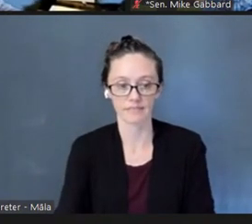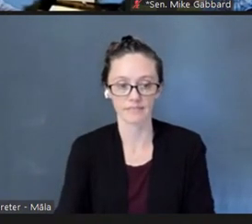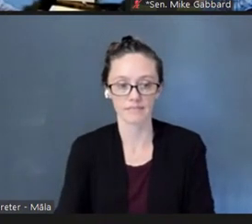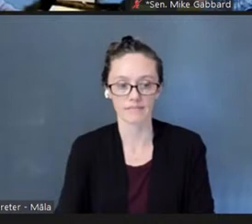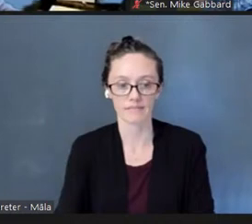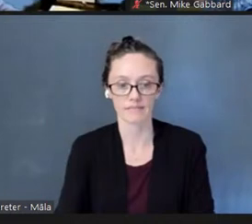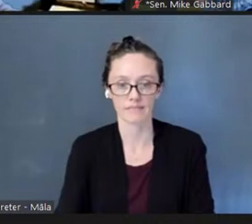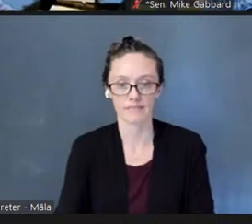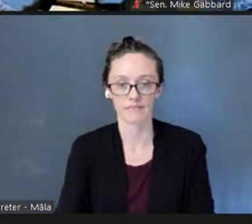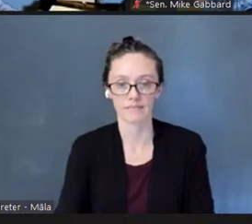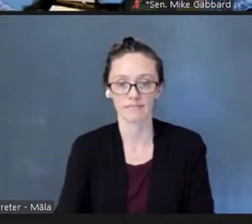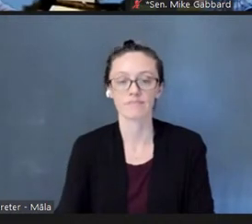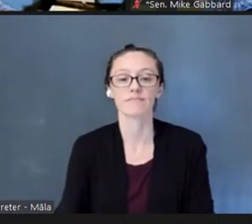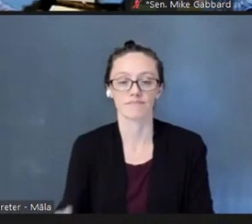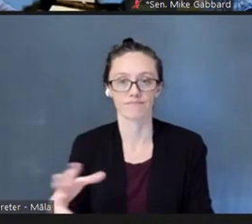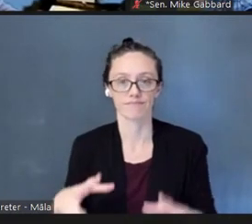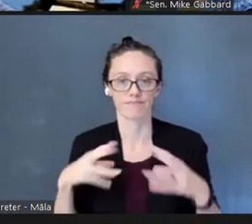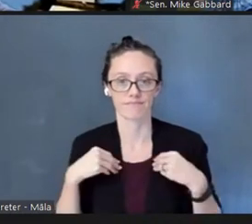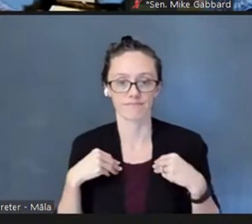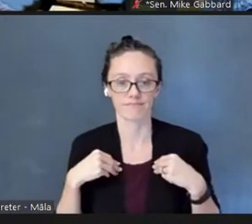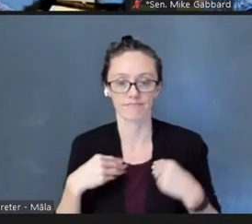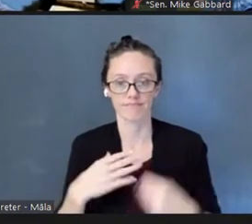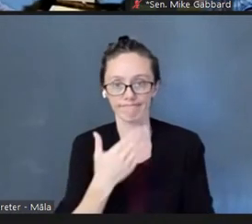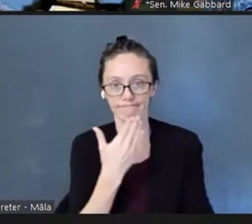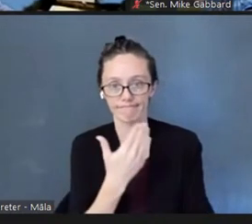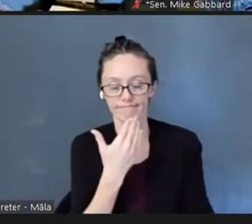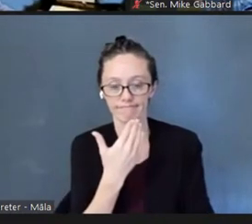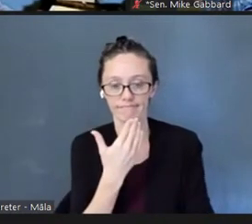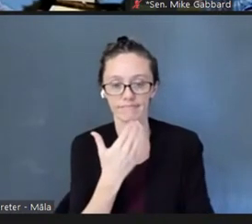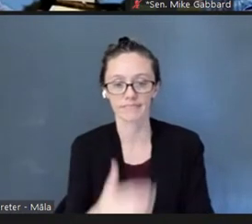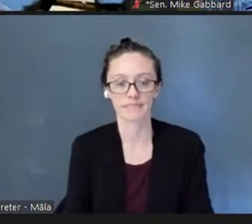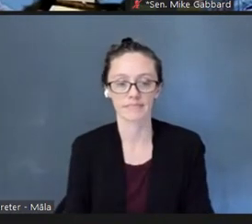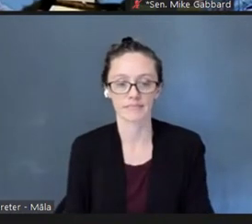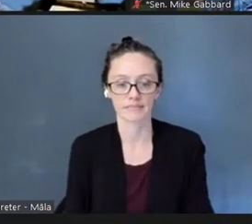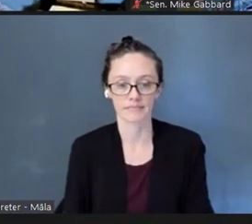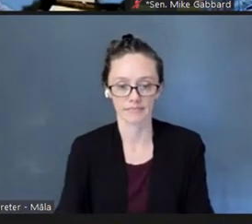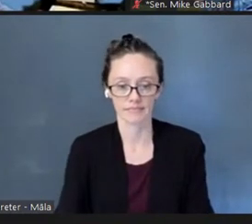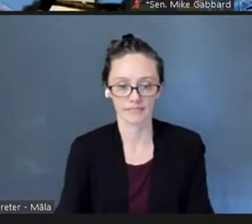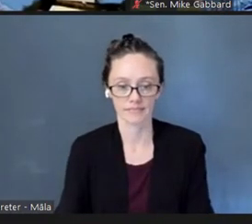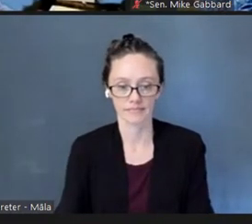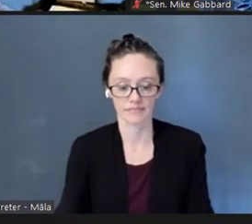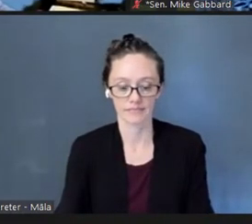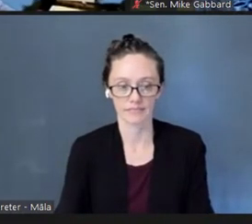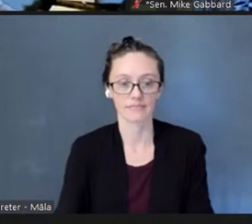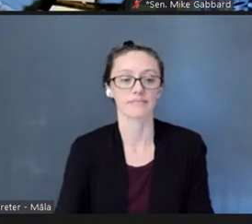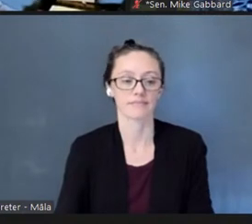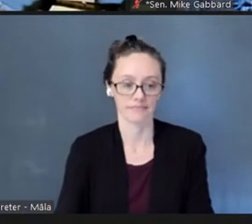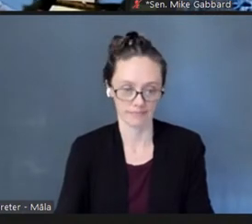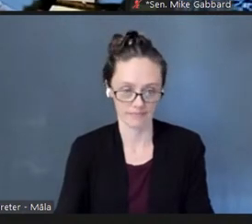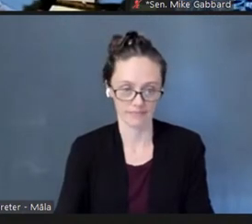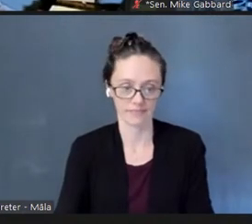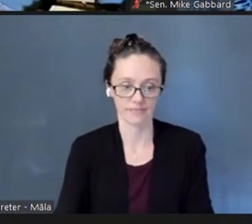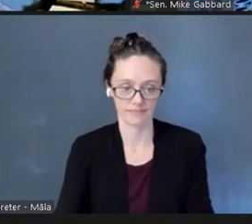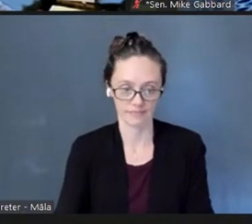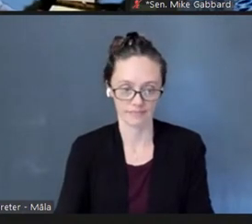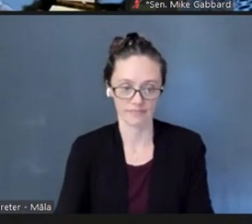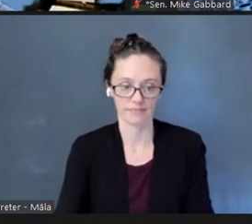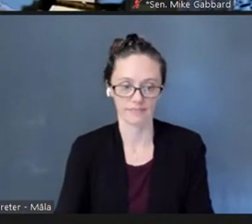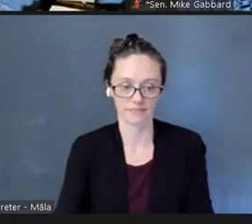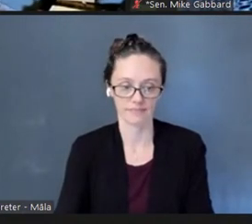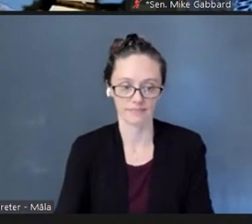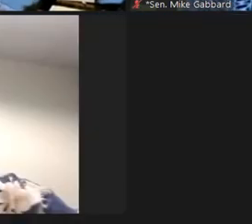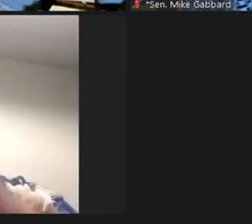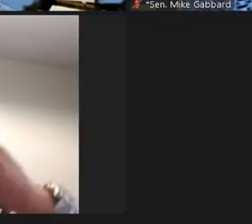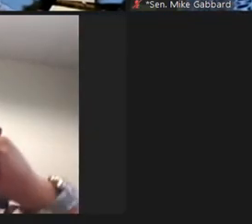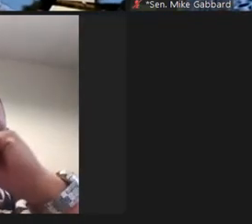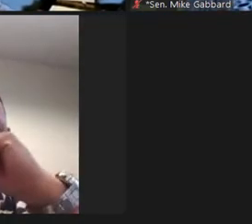Chair, recommendation adopted. Okay, thank you very much, members. We'll go ahead and move on to our 9:31 agenda. This is the hearing agenda.